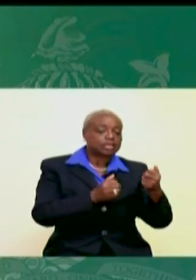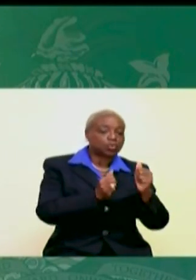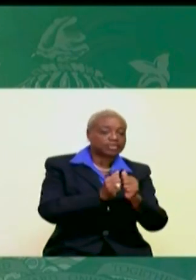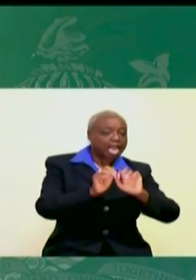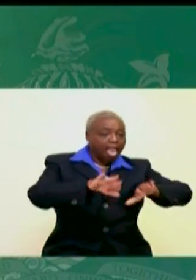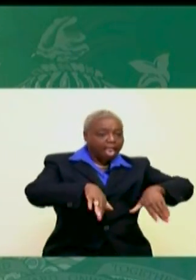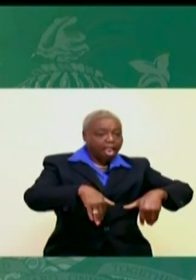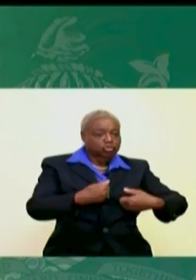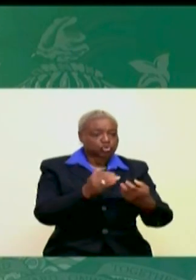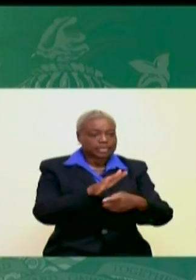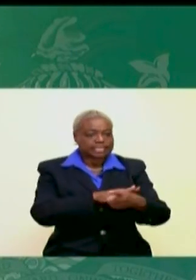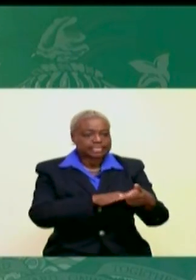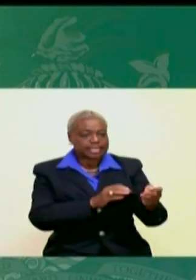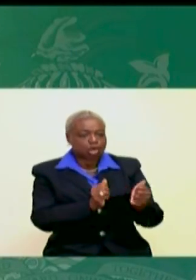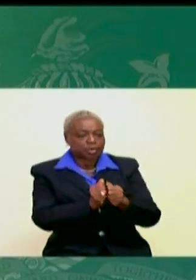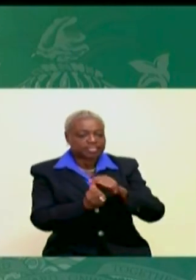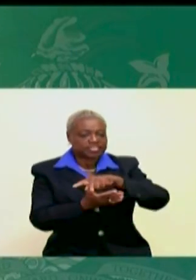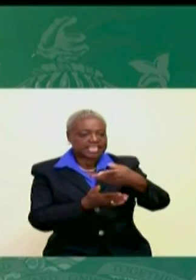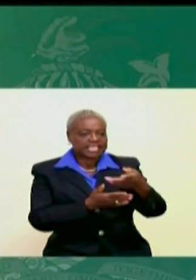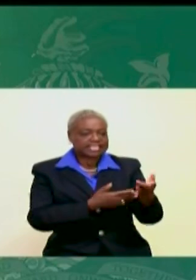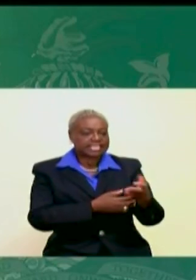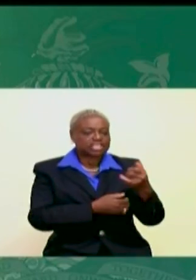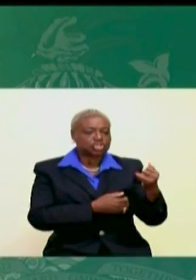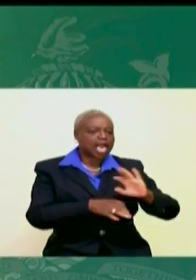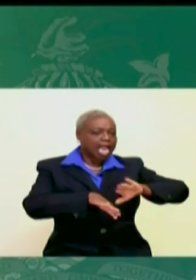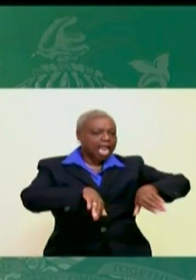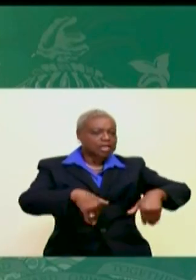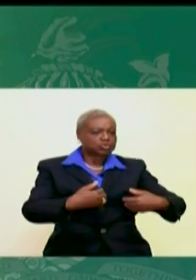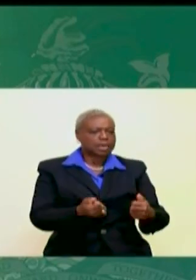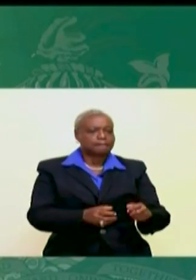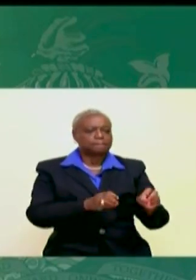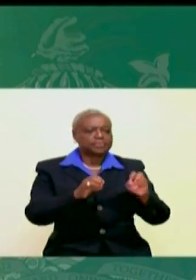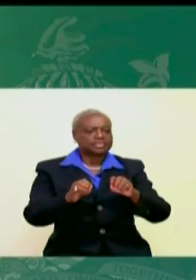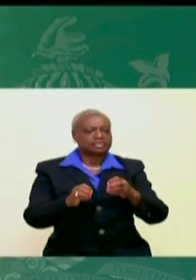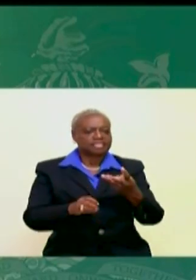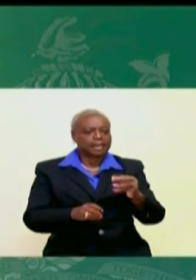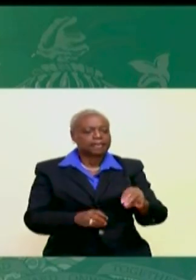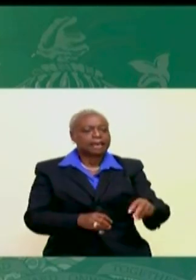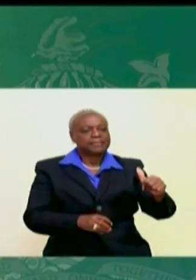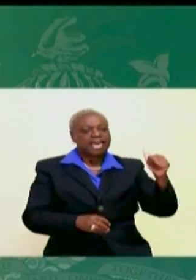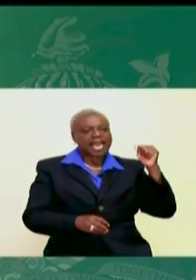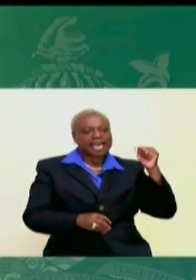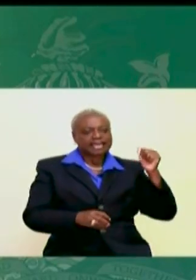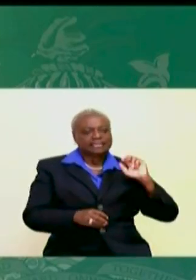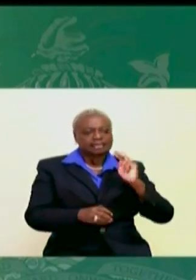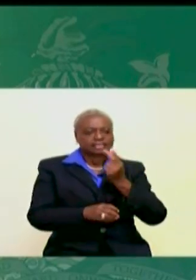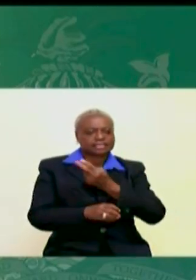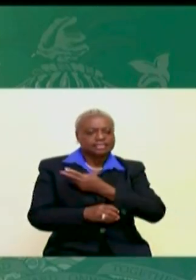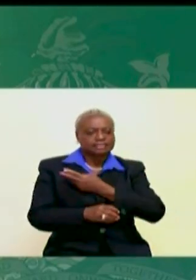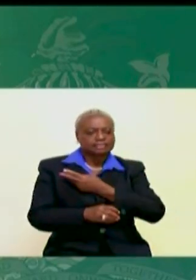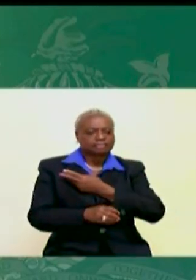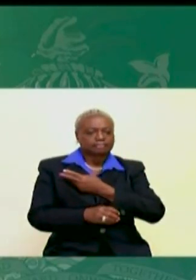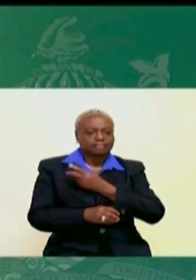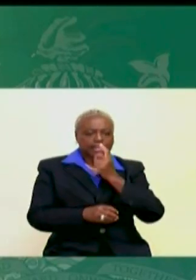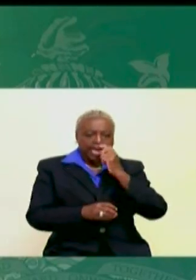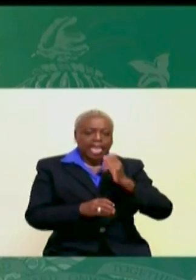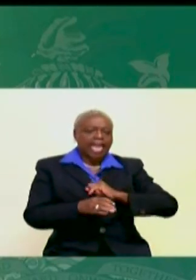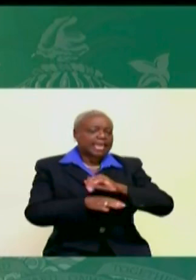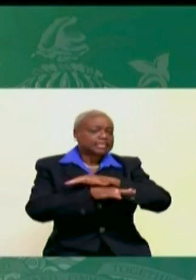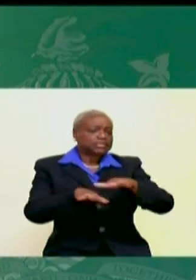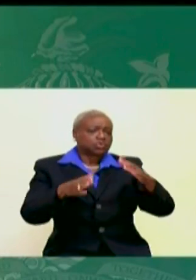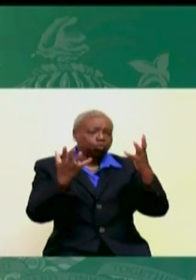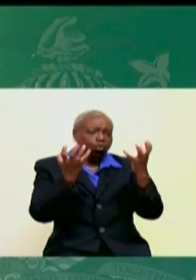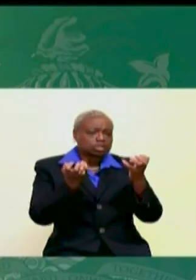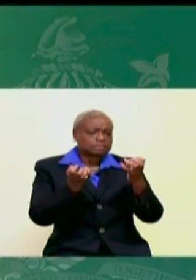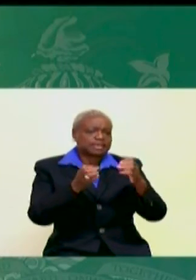Speaker? How do we put them behind us? Because I don't want to be in a society where I have to build buildings and I have to build shelters and more and more